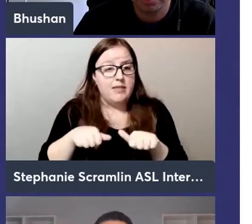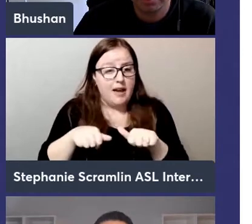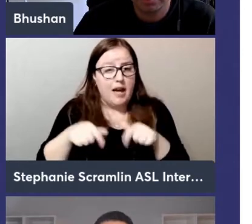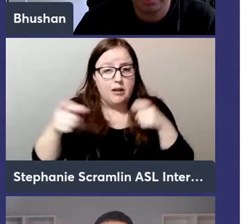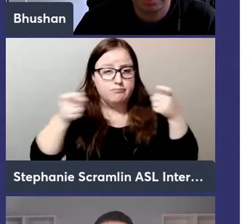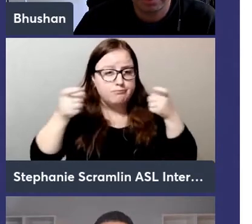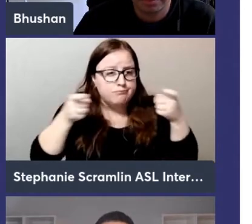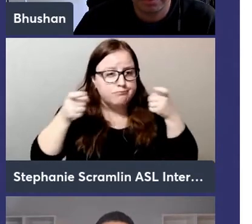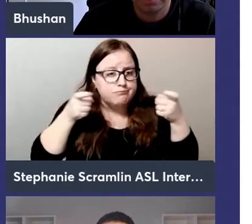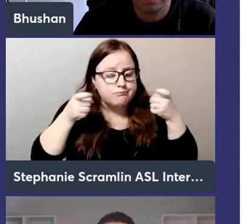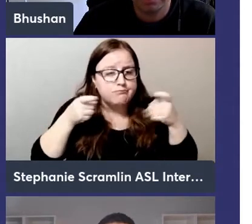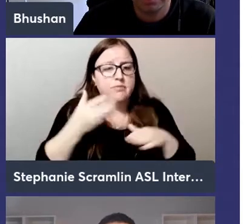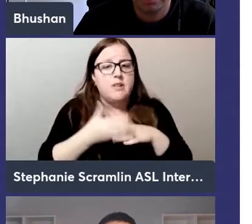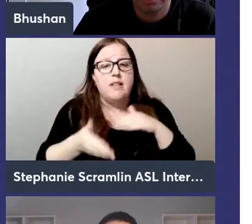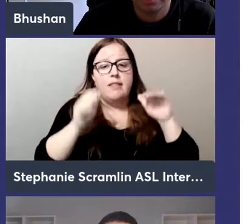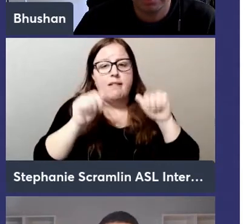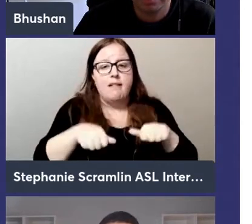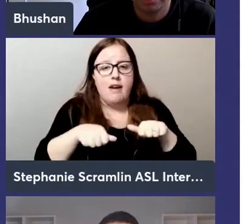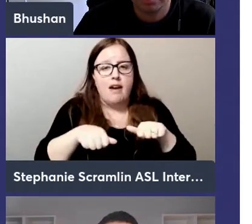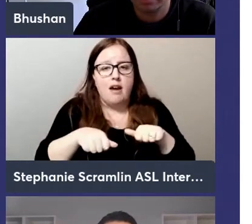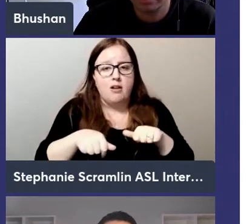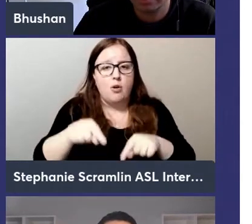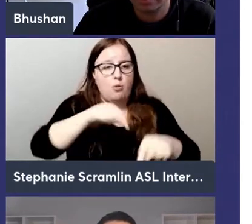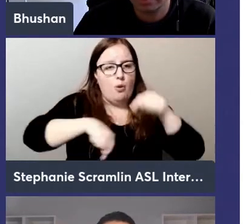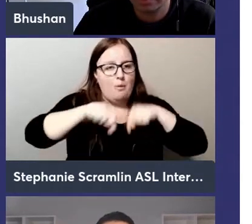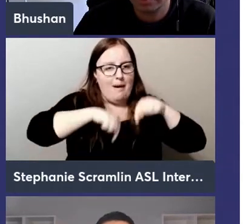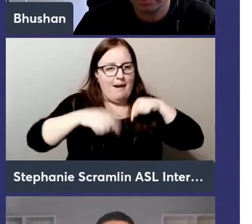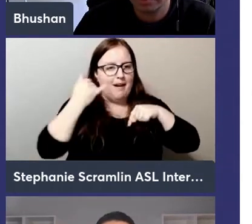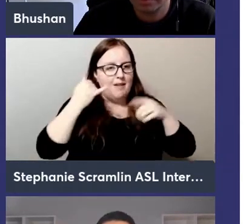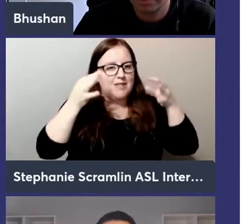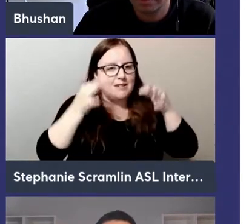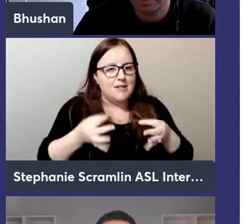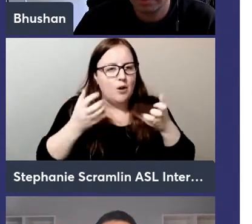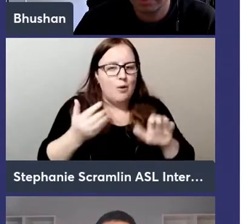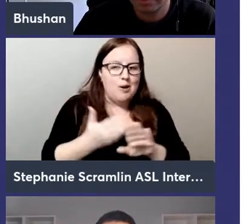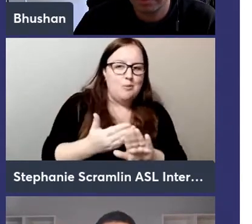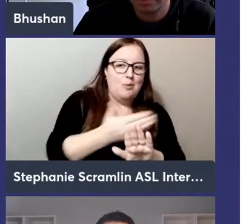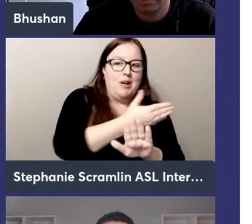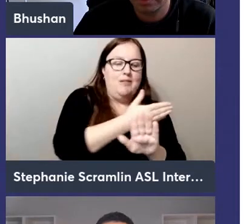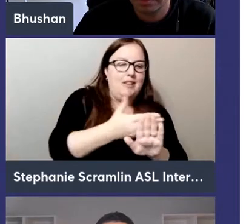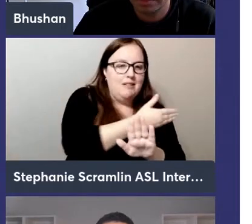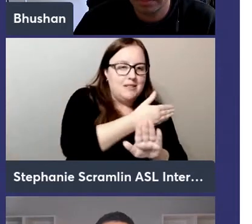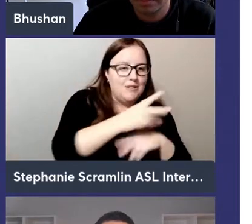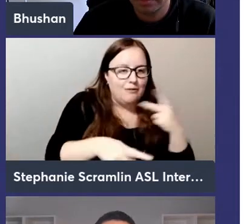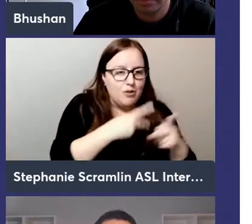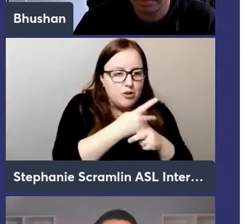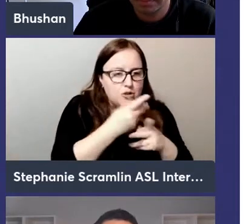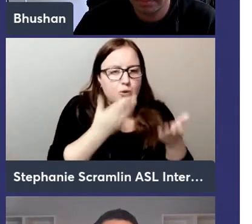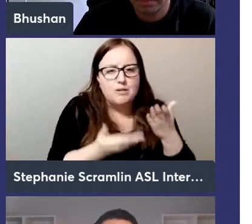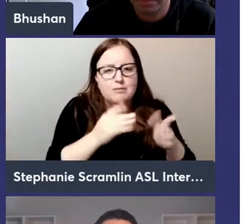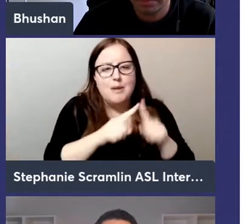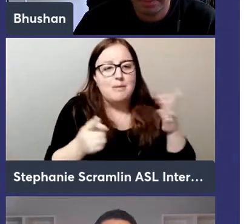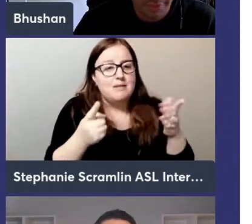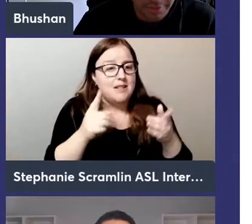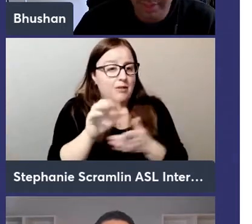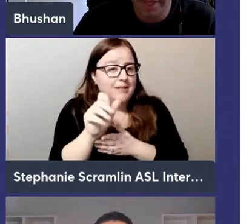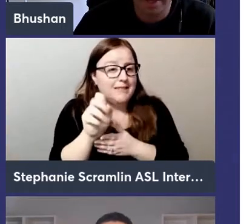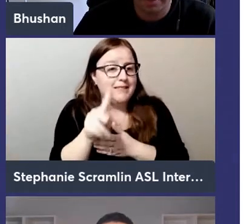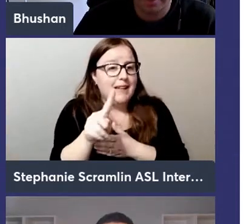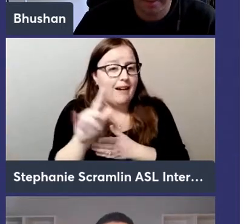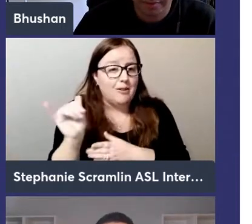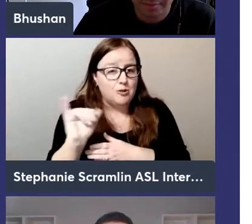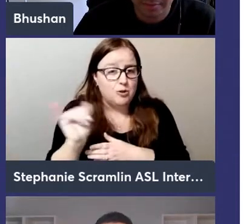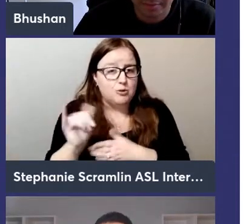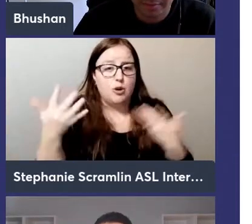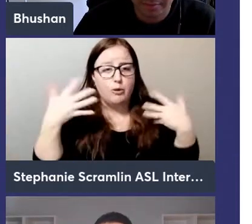somehow, and then also roll changes back if they decide that they want a previous version, or maybe like a different stack set as well. So all